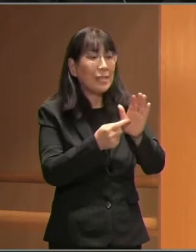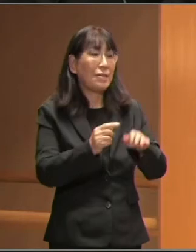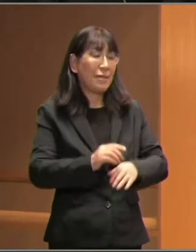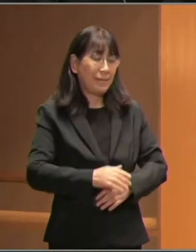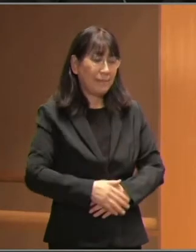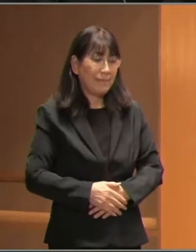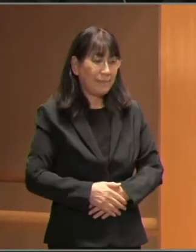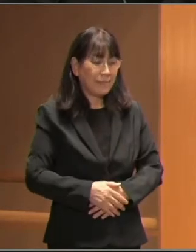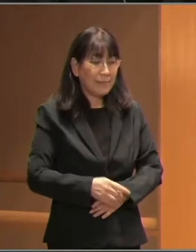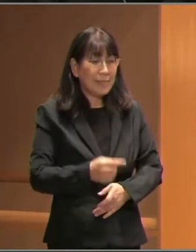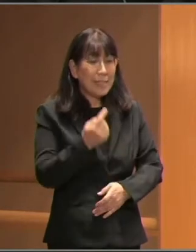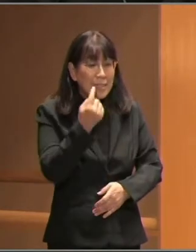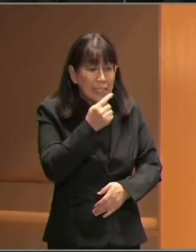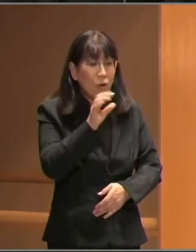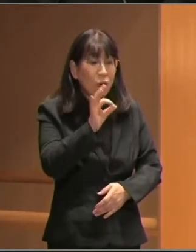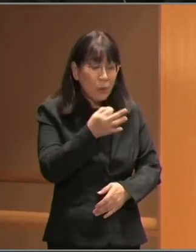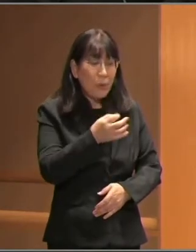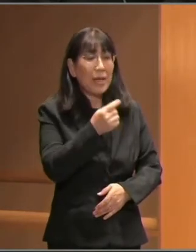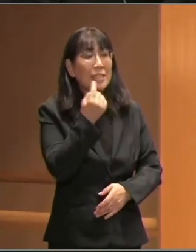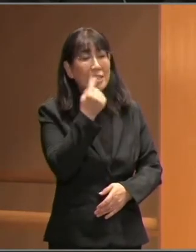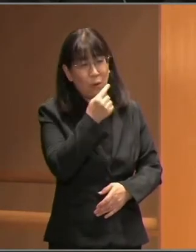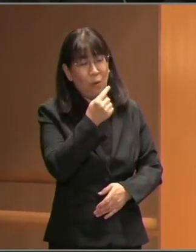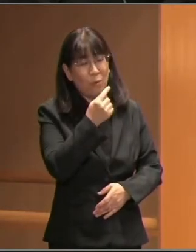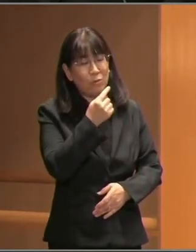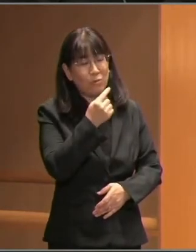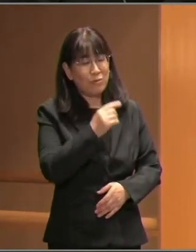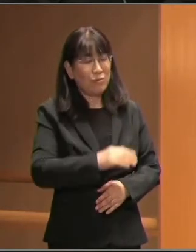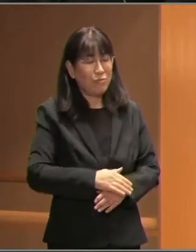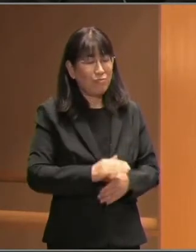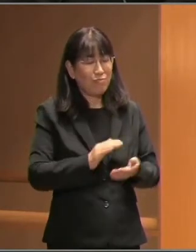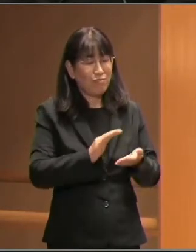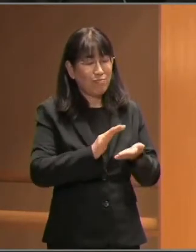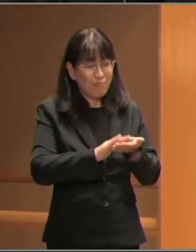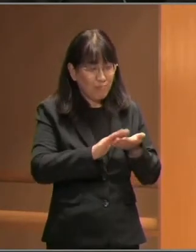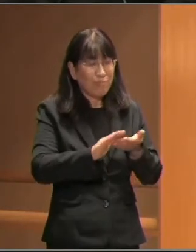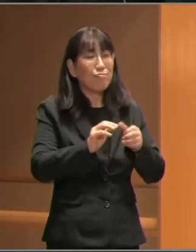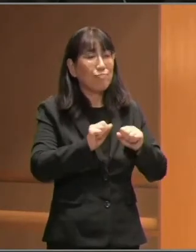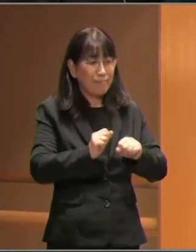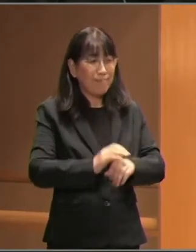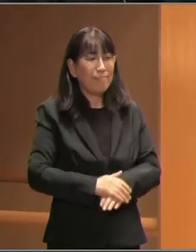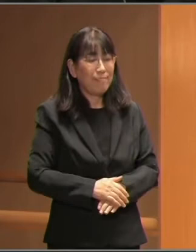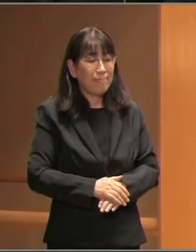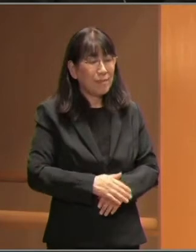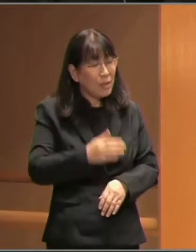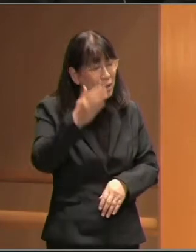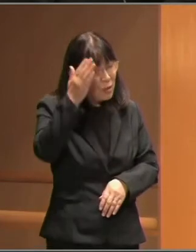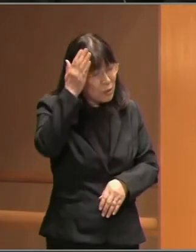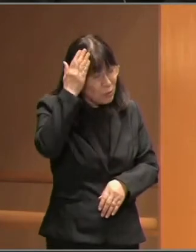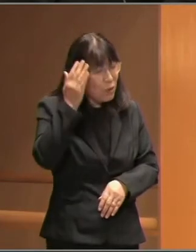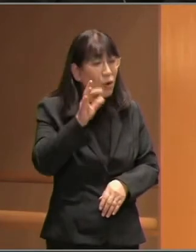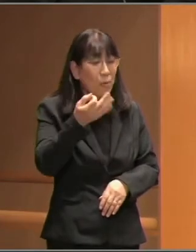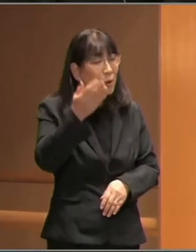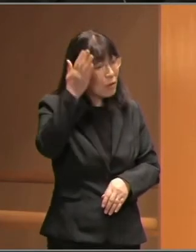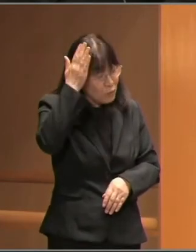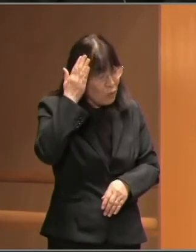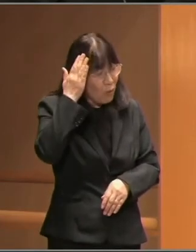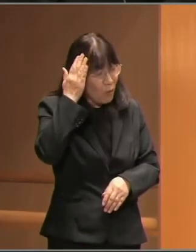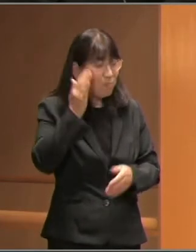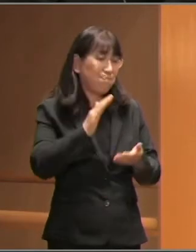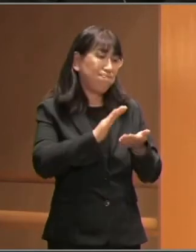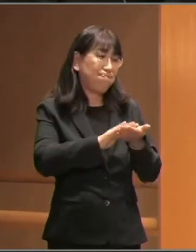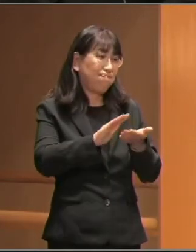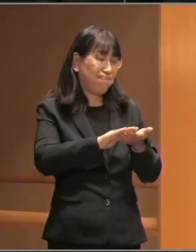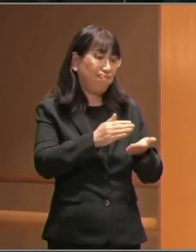see how it changes. So white color things should be printed out whiter, and